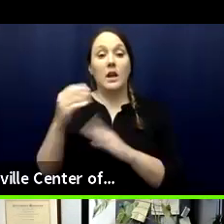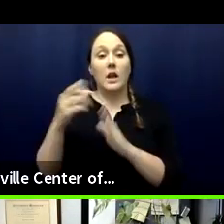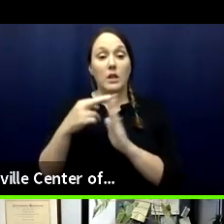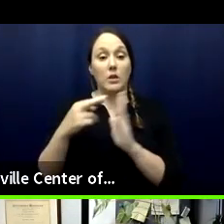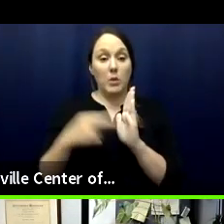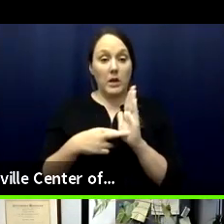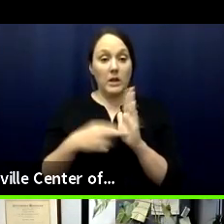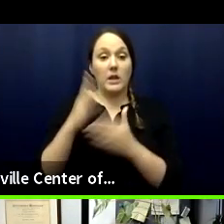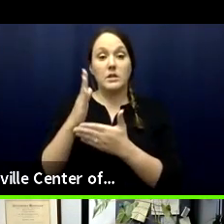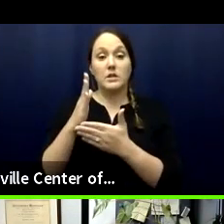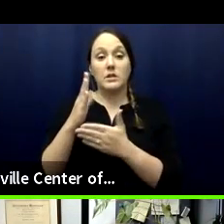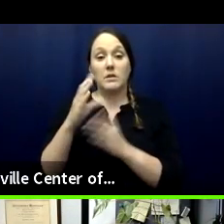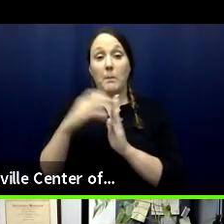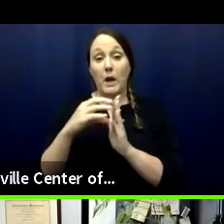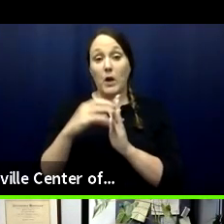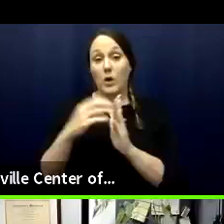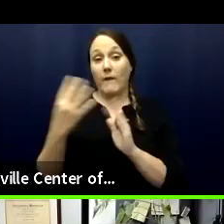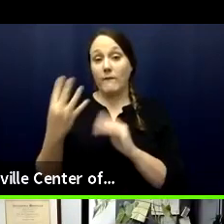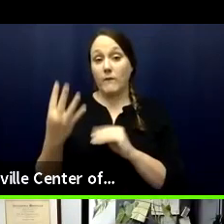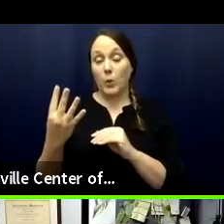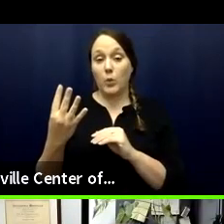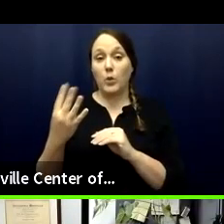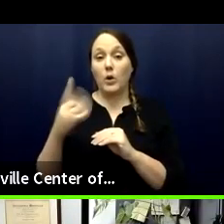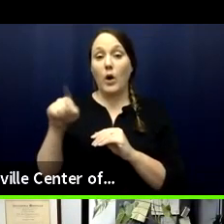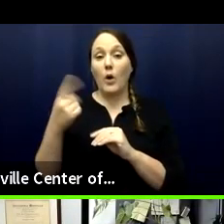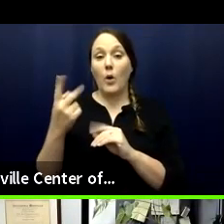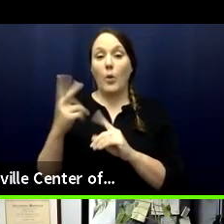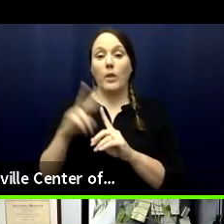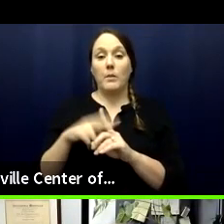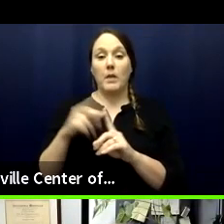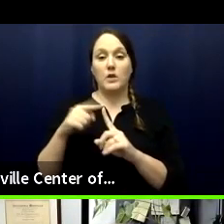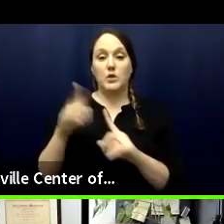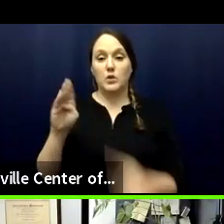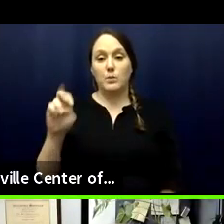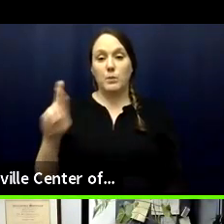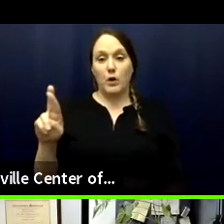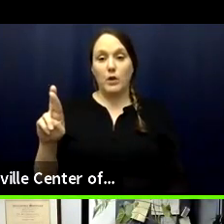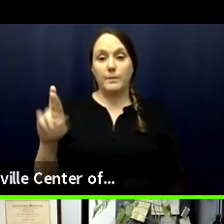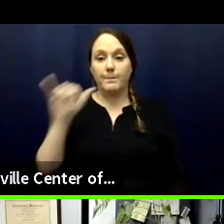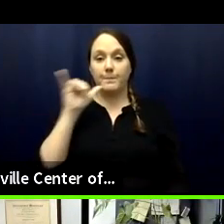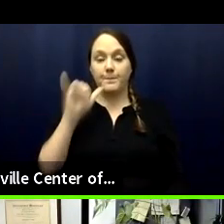in paragraph 4 only applies to bars.